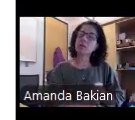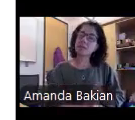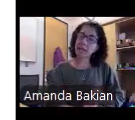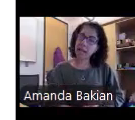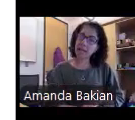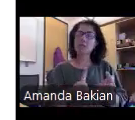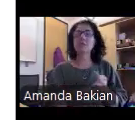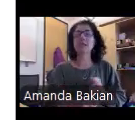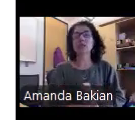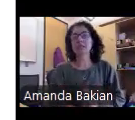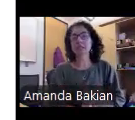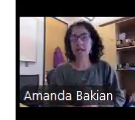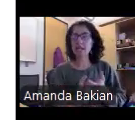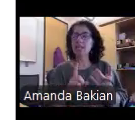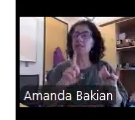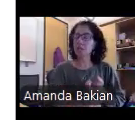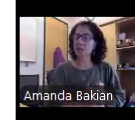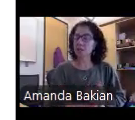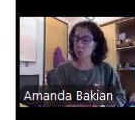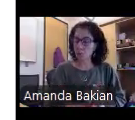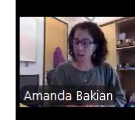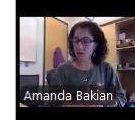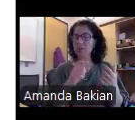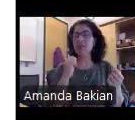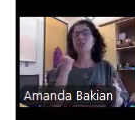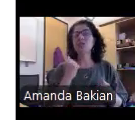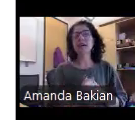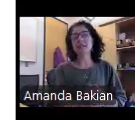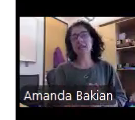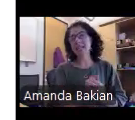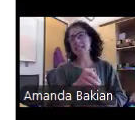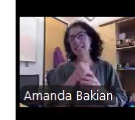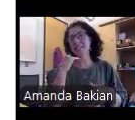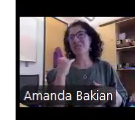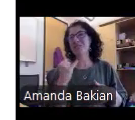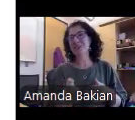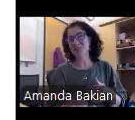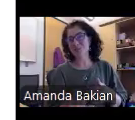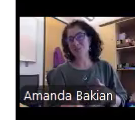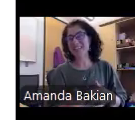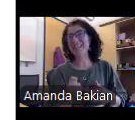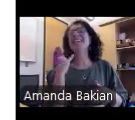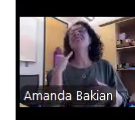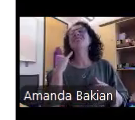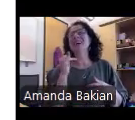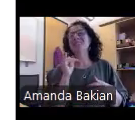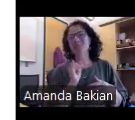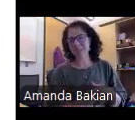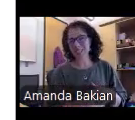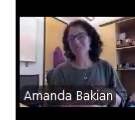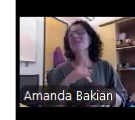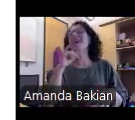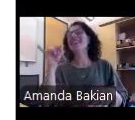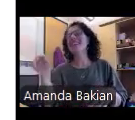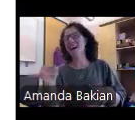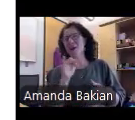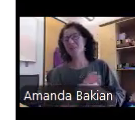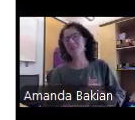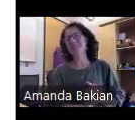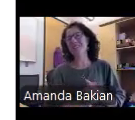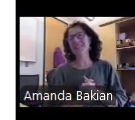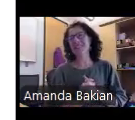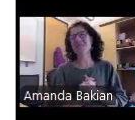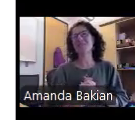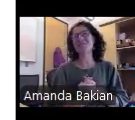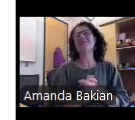2002, 2008, 2010, 2012, 2018, 2020, 2022, and